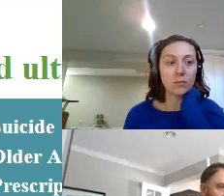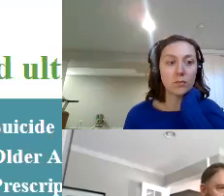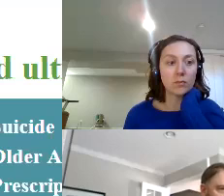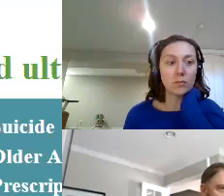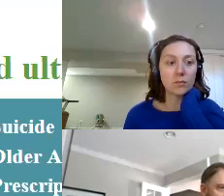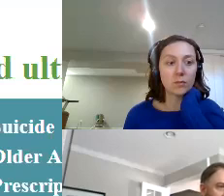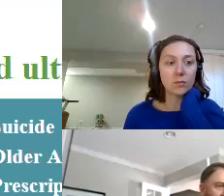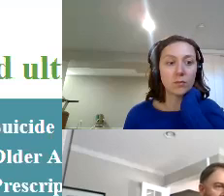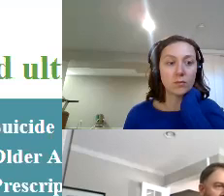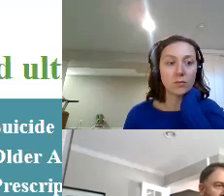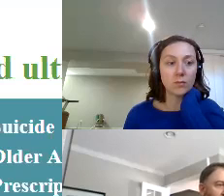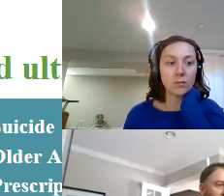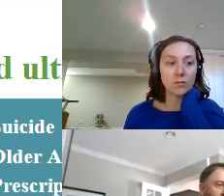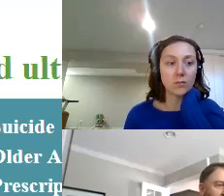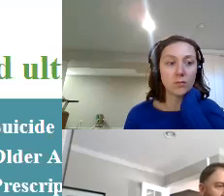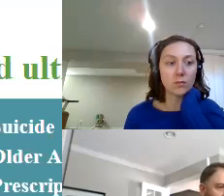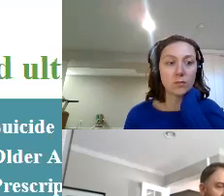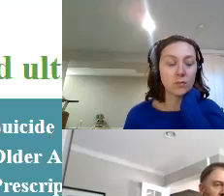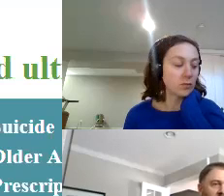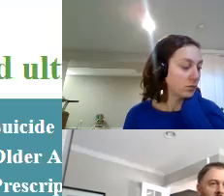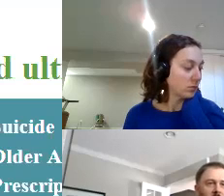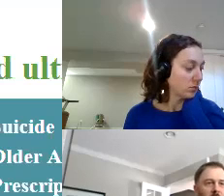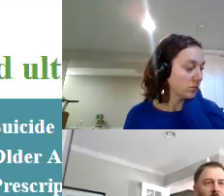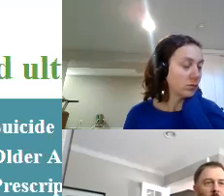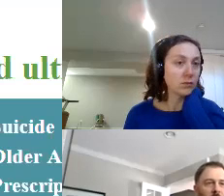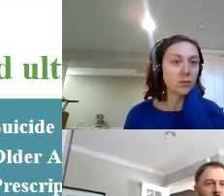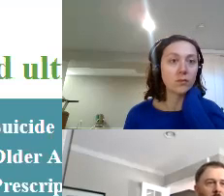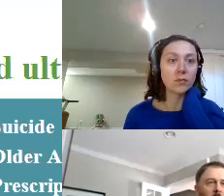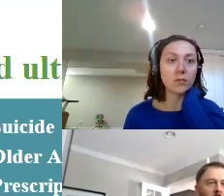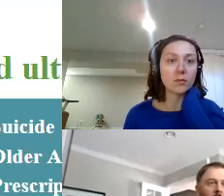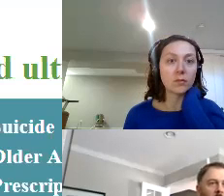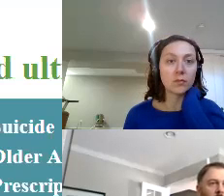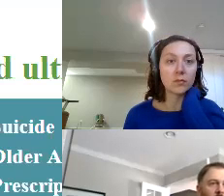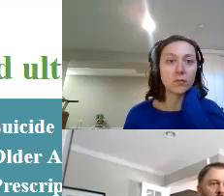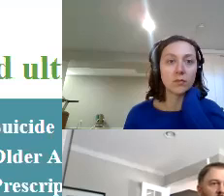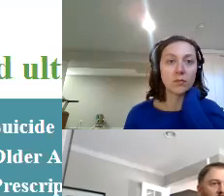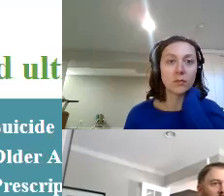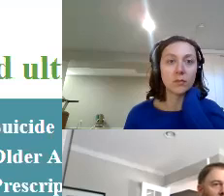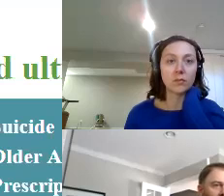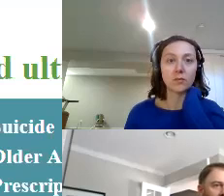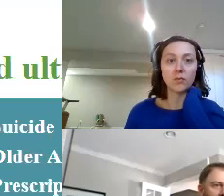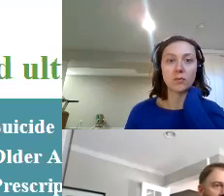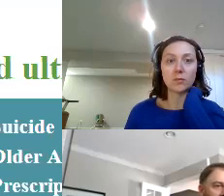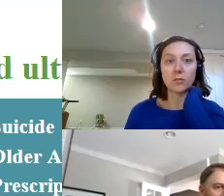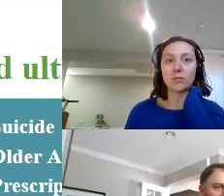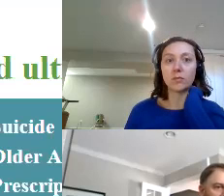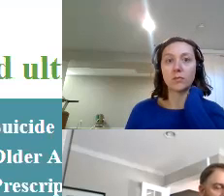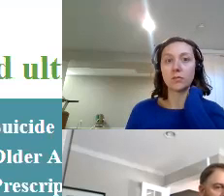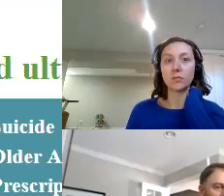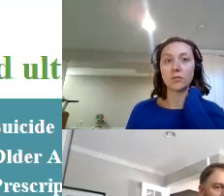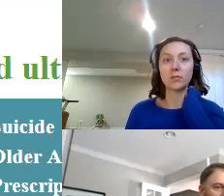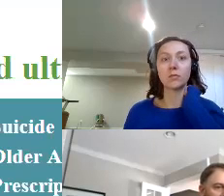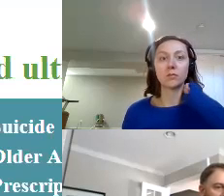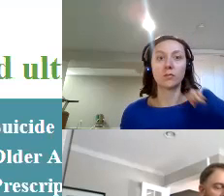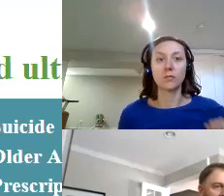influence healthcare systems, engage communities, enhance surveillance and evaluation to ensure all Coloradans are connected to, and